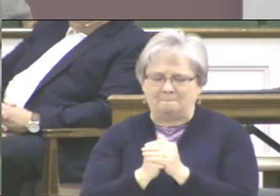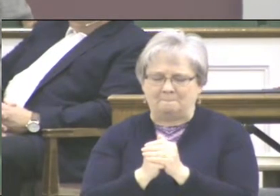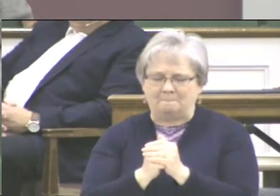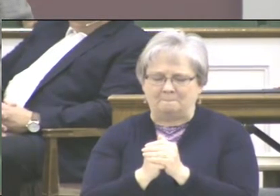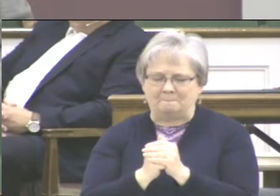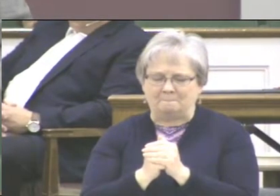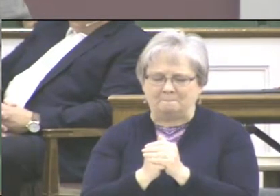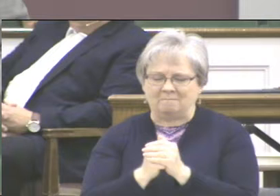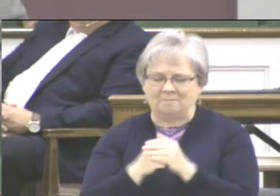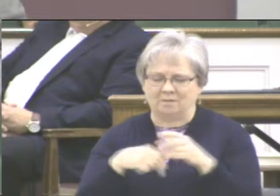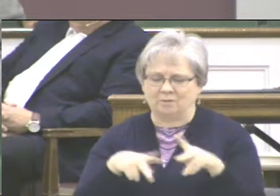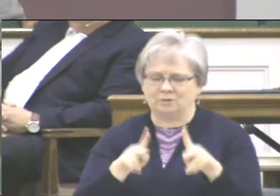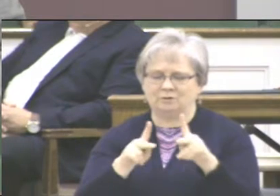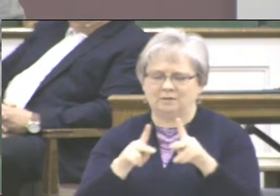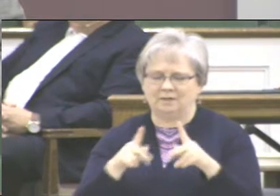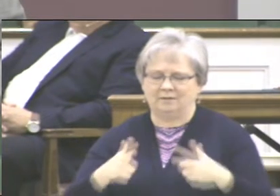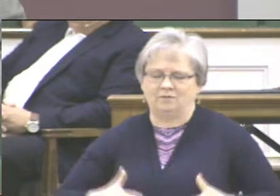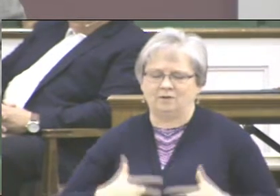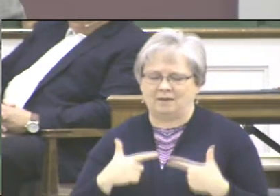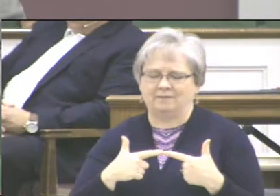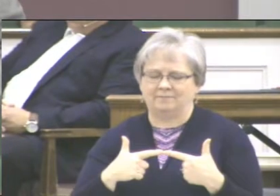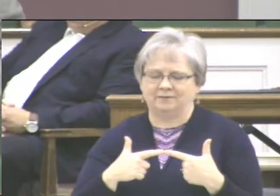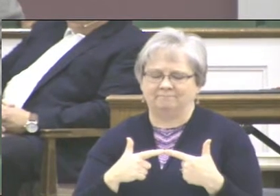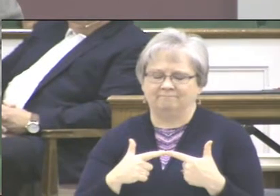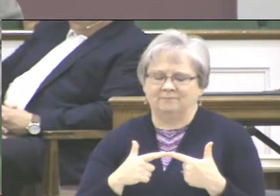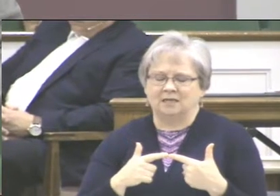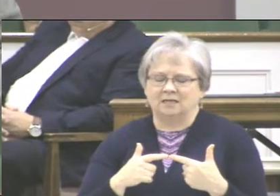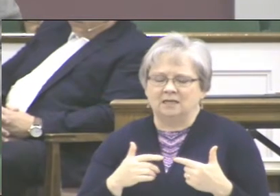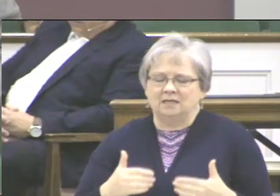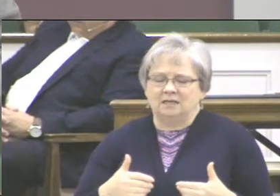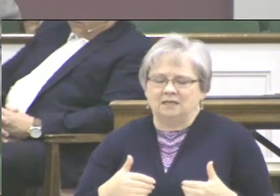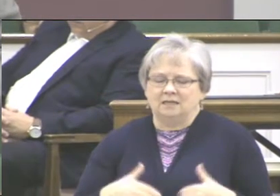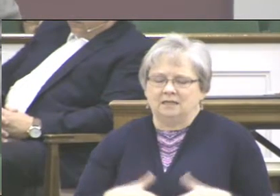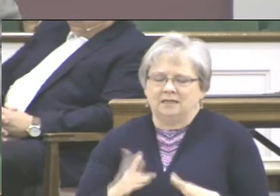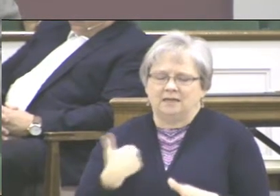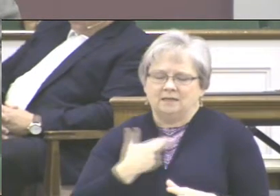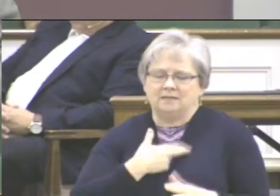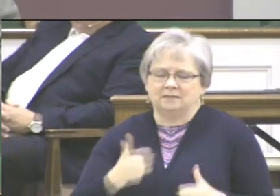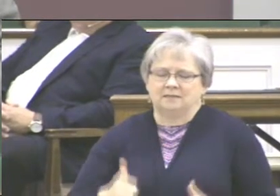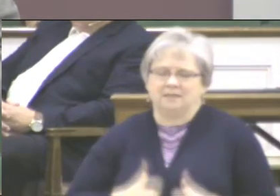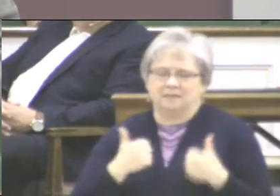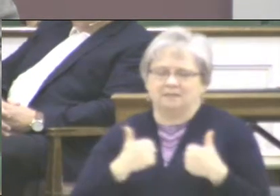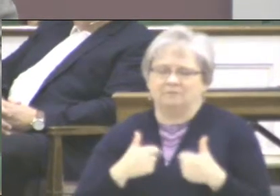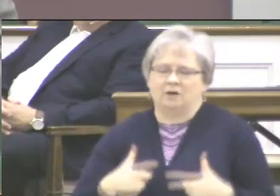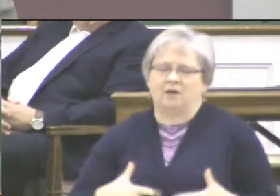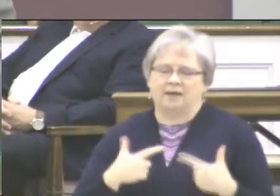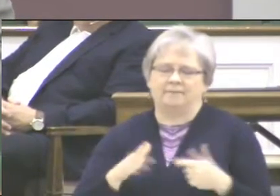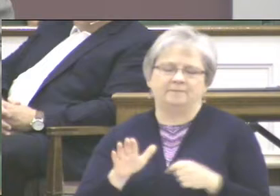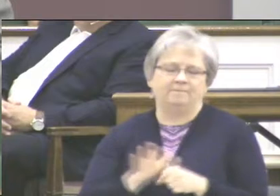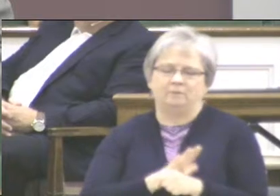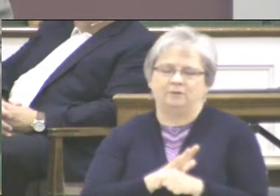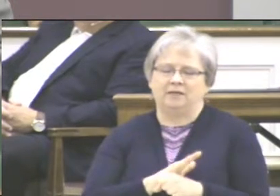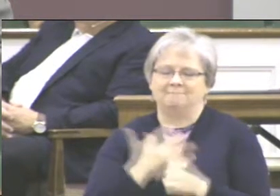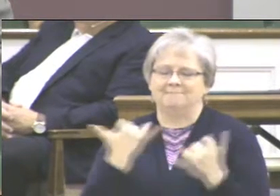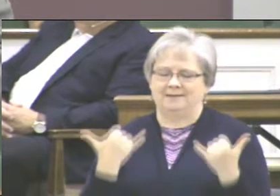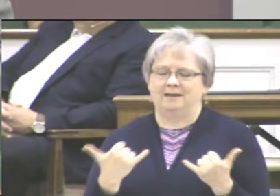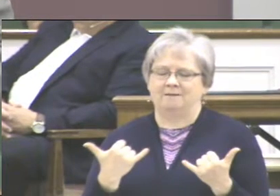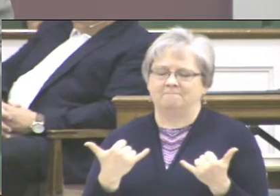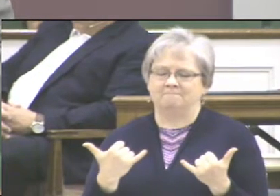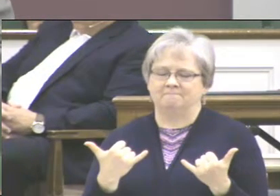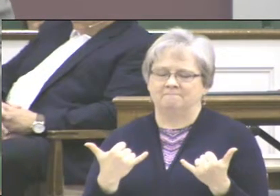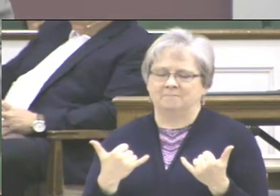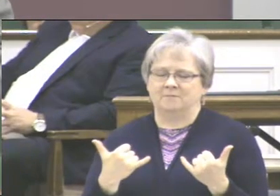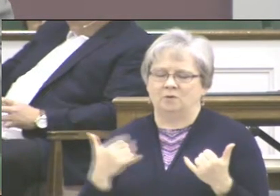life entrusted to our care. Lord, let us live our lives fully now as we enter your presence